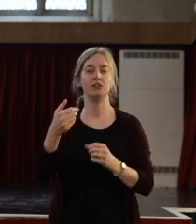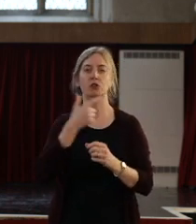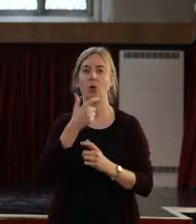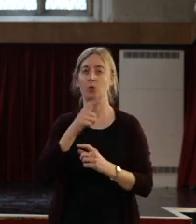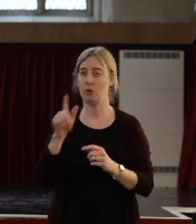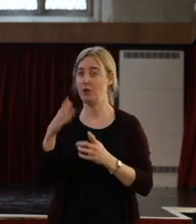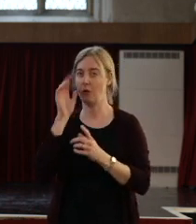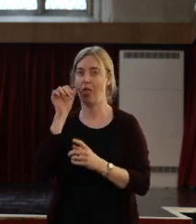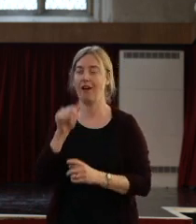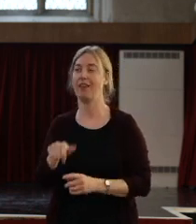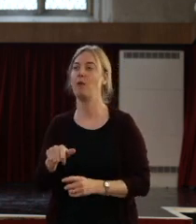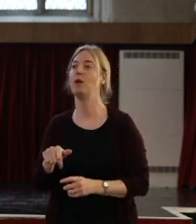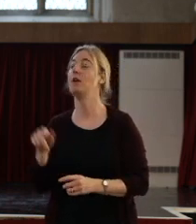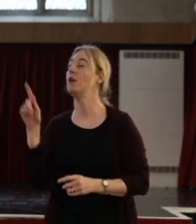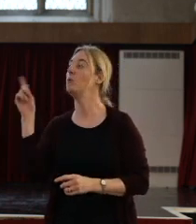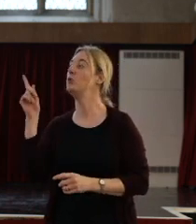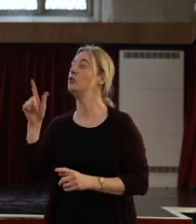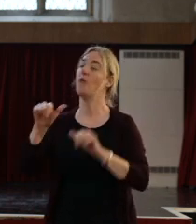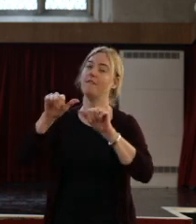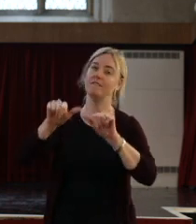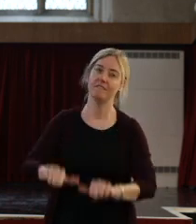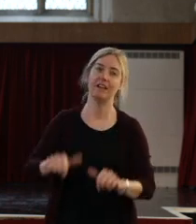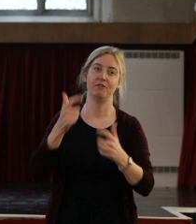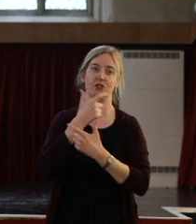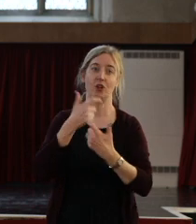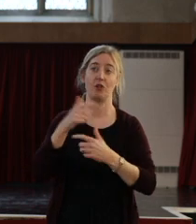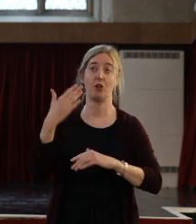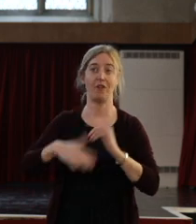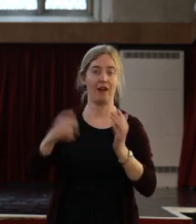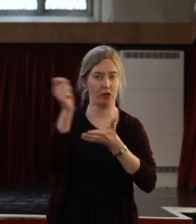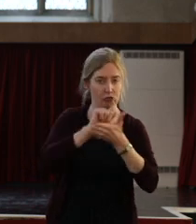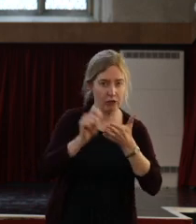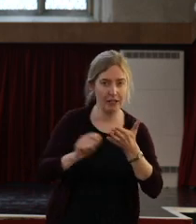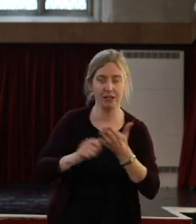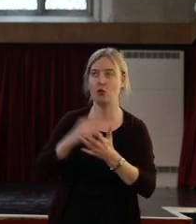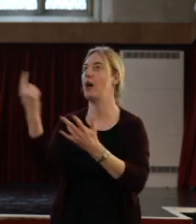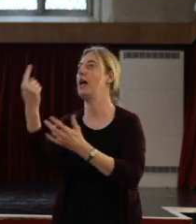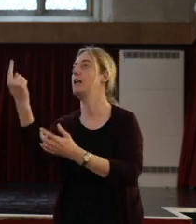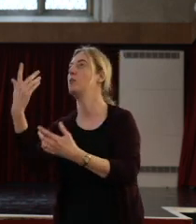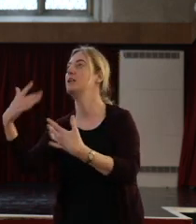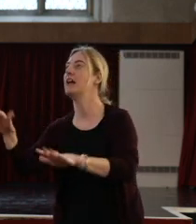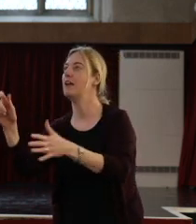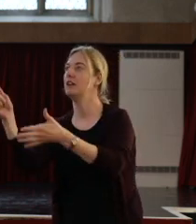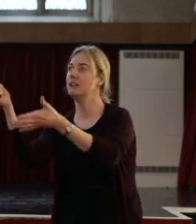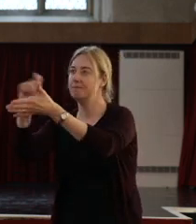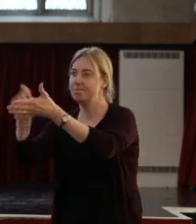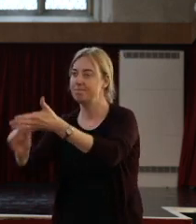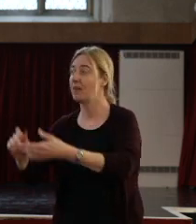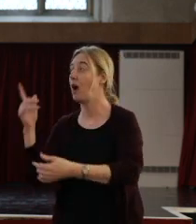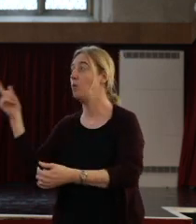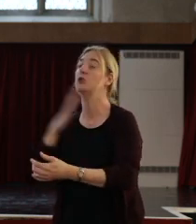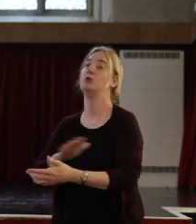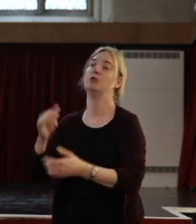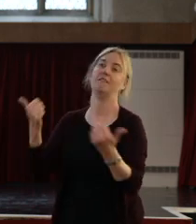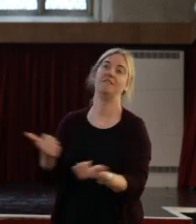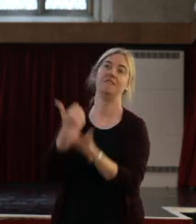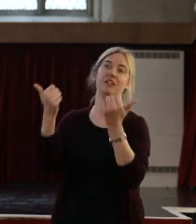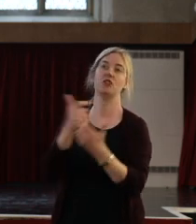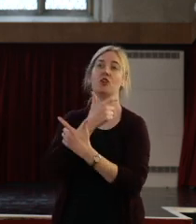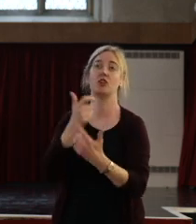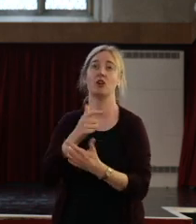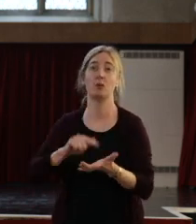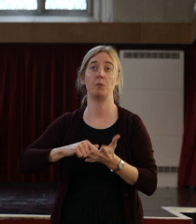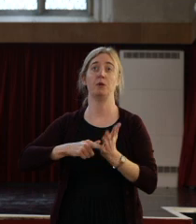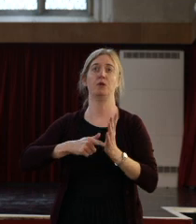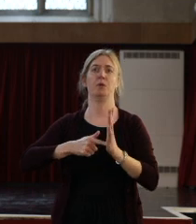interest, what's your favourite joke that either you've ever written or anyone's ever written? I would love to end on a joke, basically. Oh, God, do you know what? So It put me fun. on the spot.